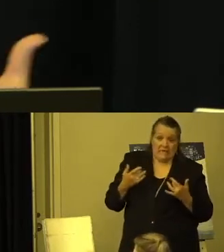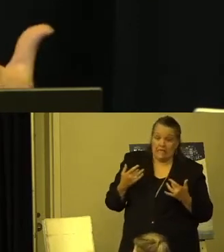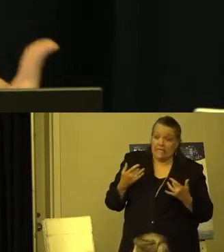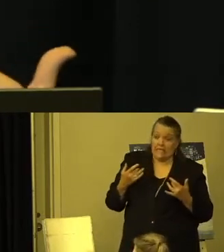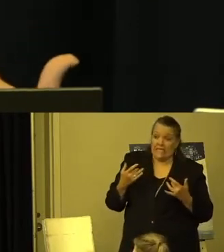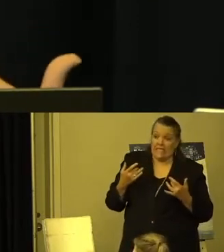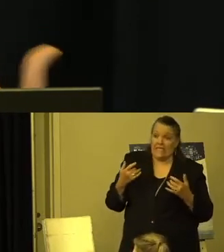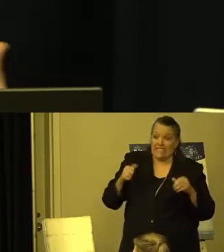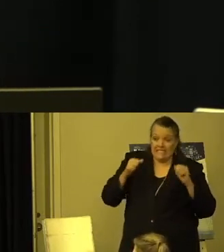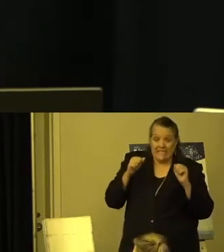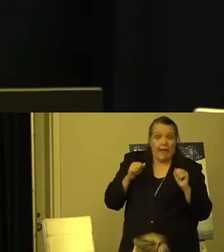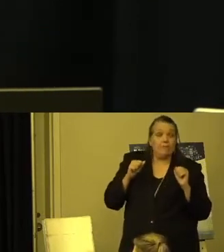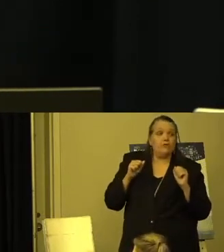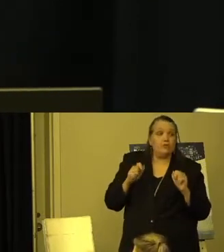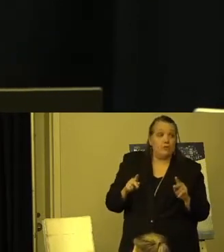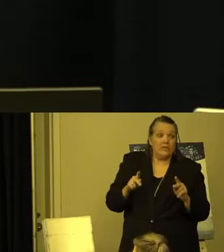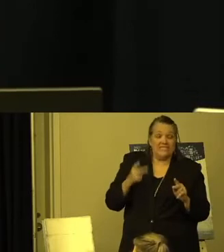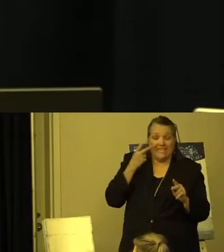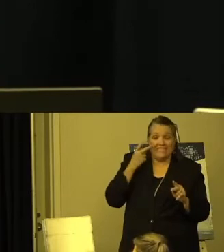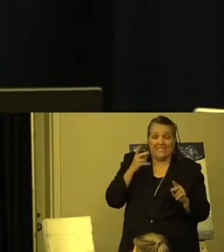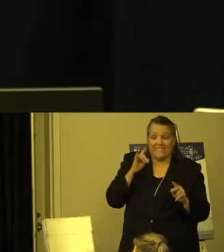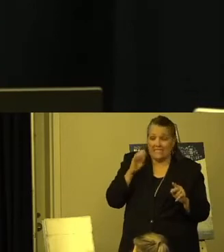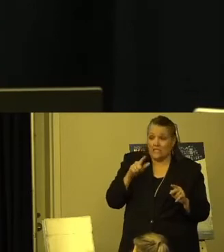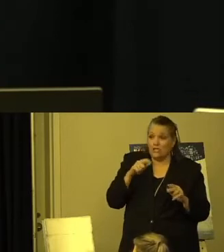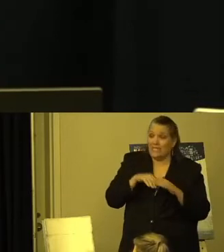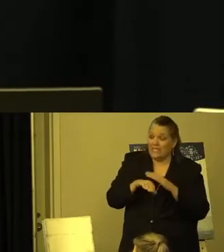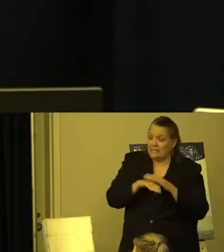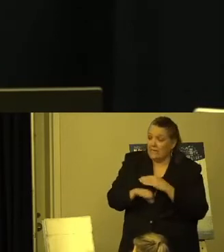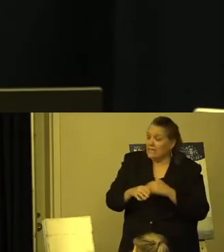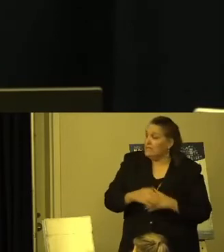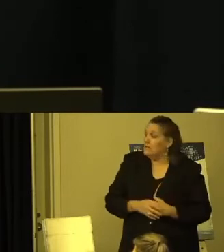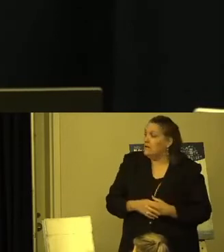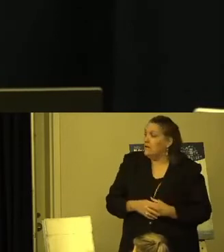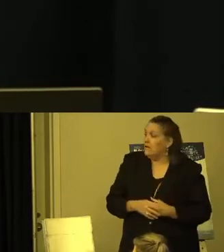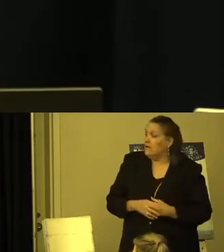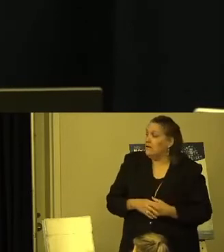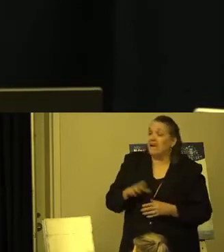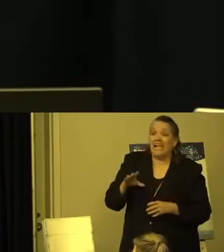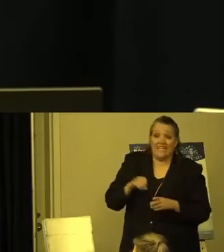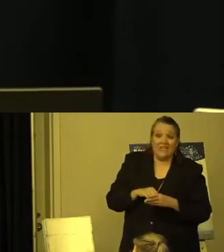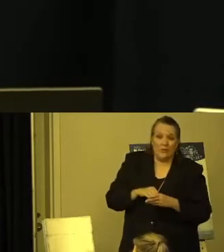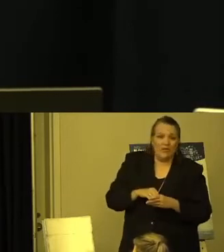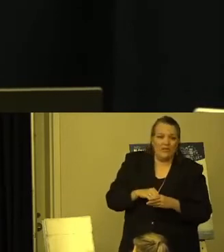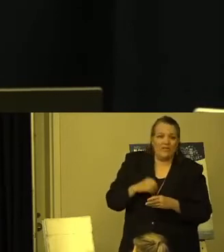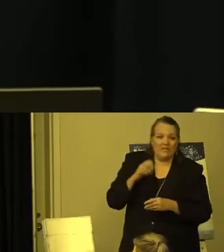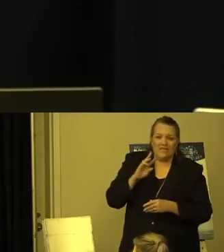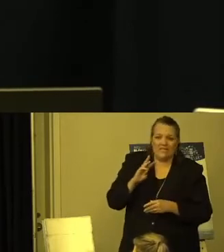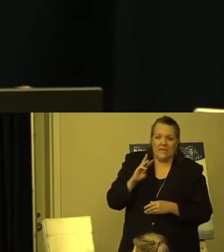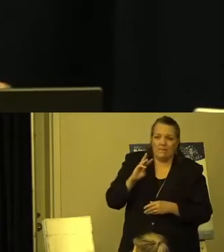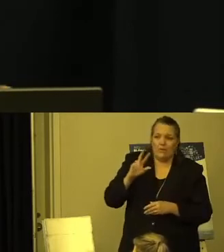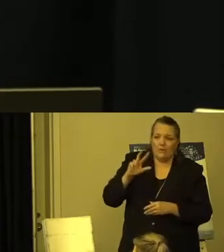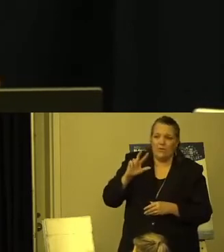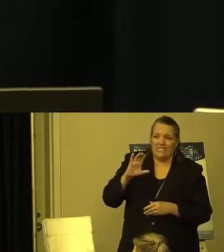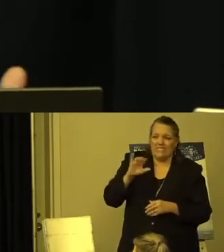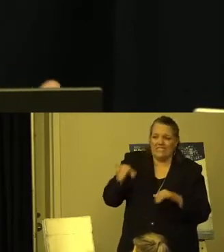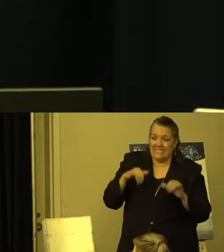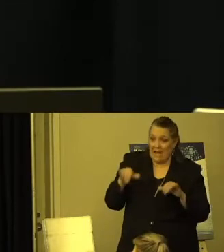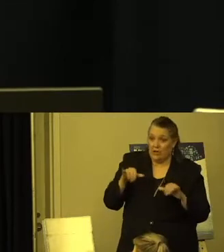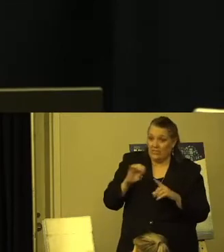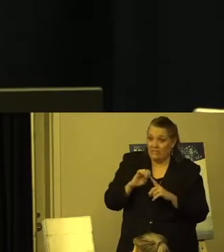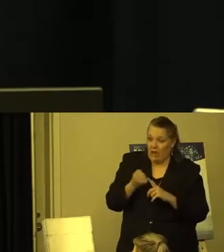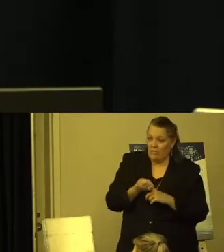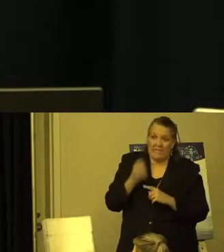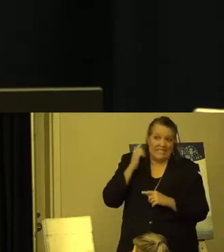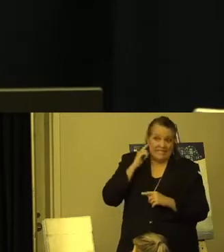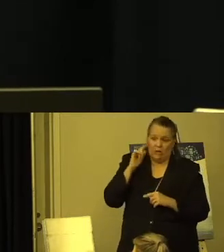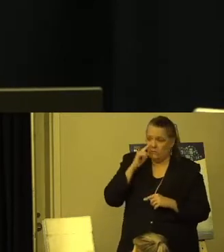of opportunities in digital accessibility, including in the W3C standards environment, which might even sound